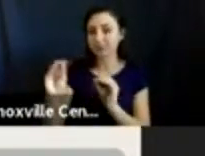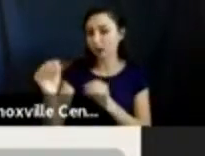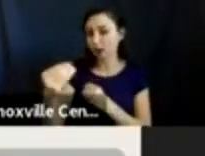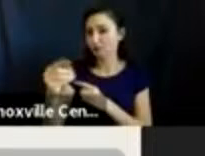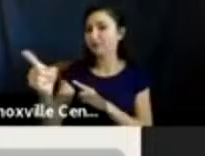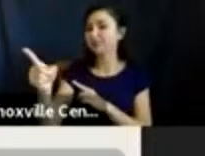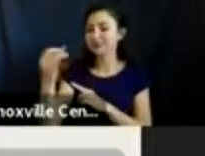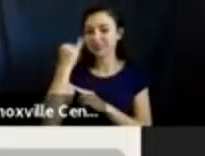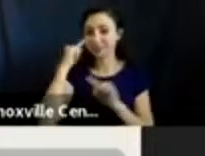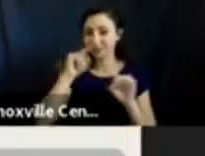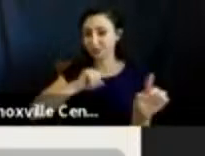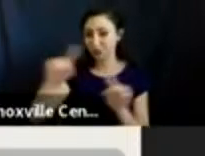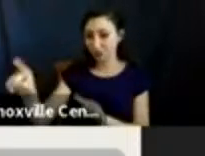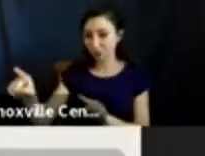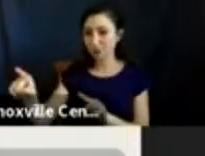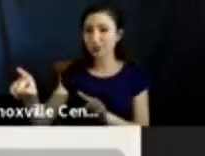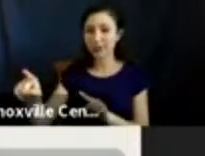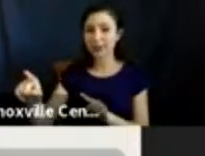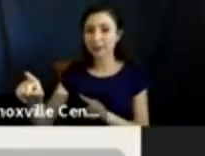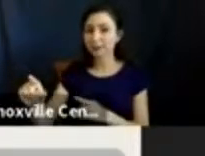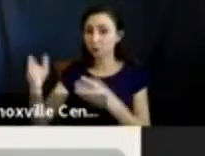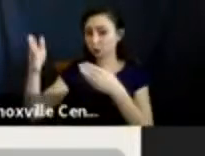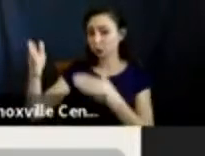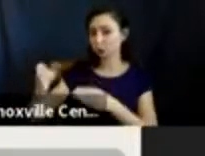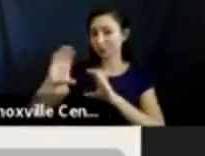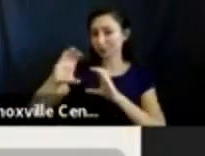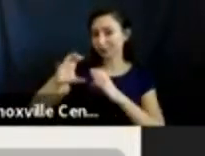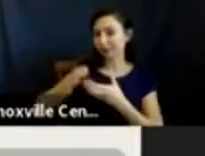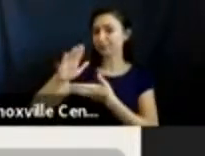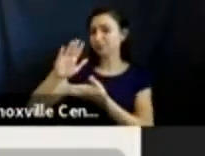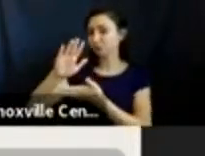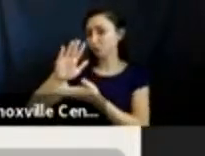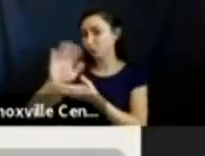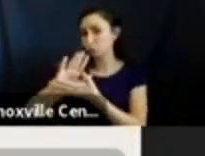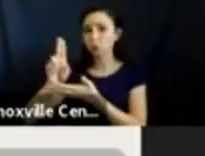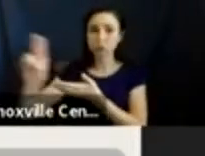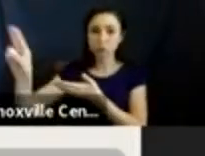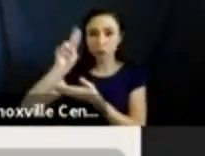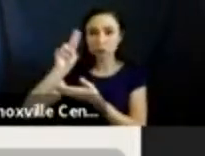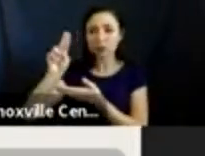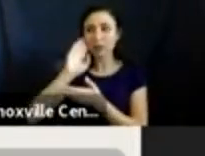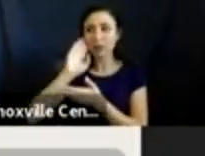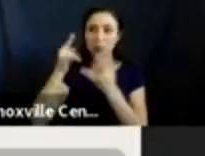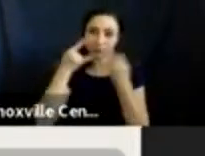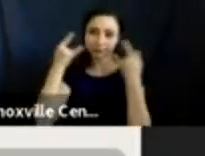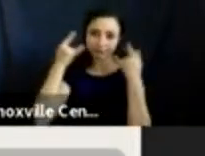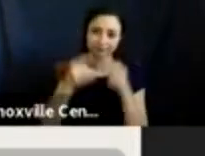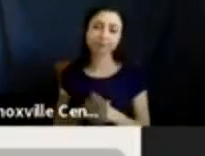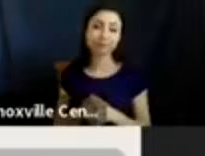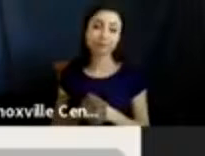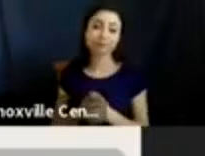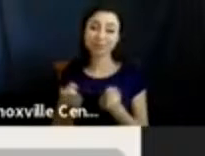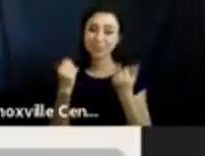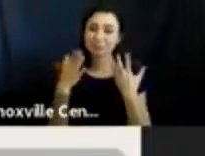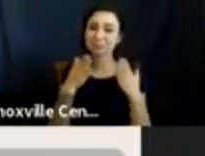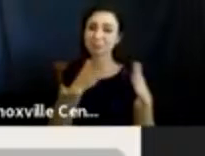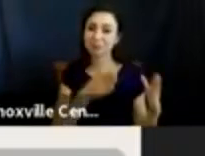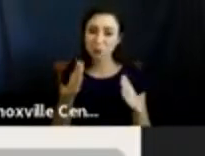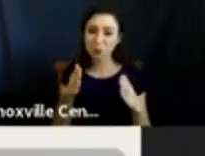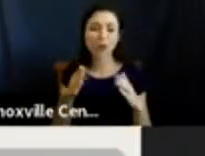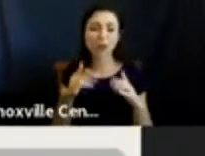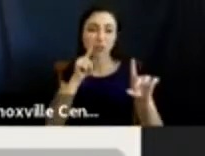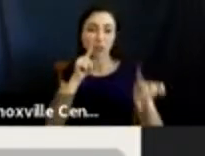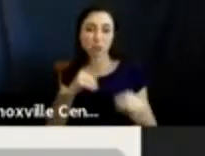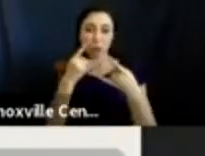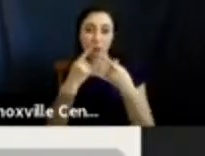attending in-person classes at a school or university. And so in many ways, the reported mask